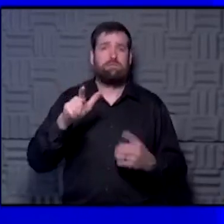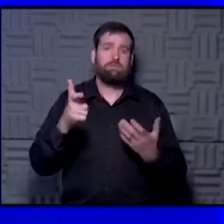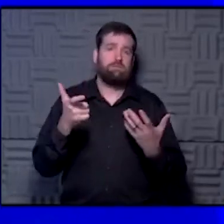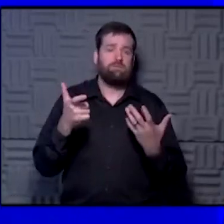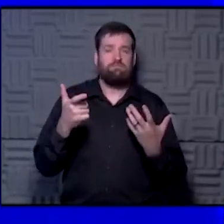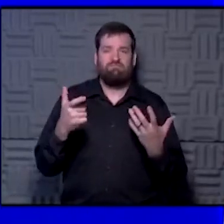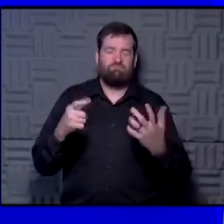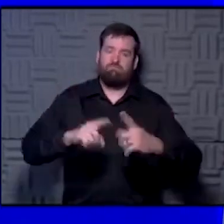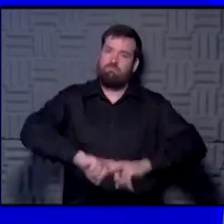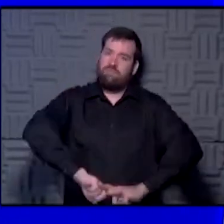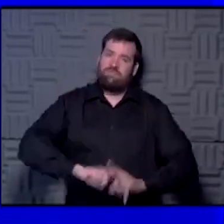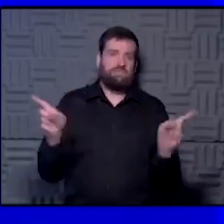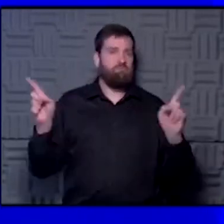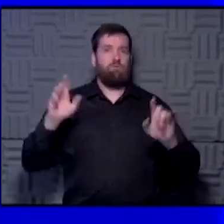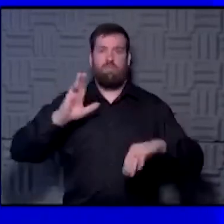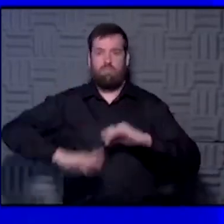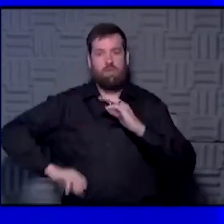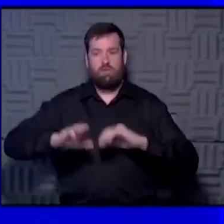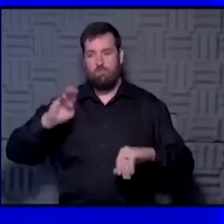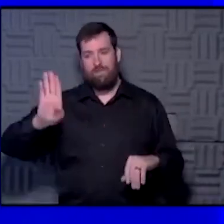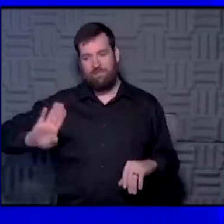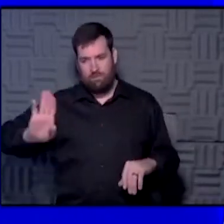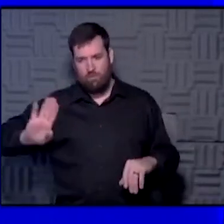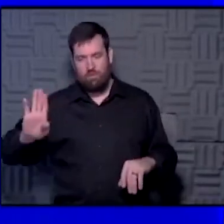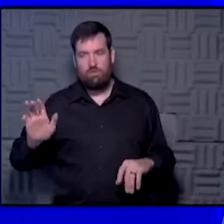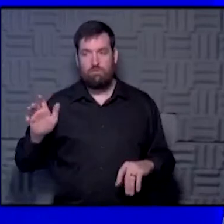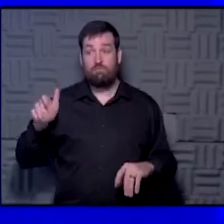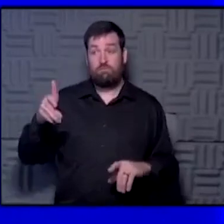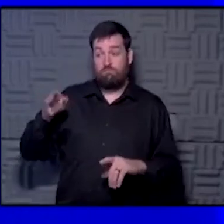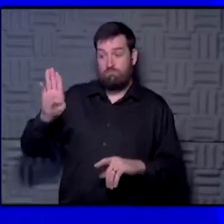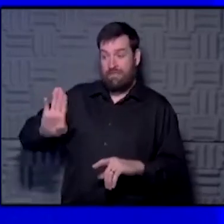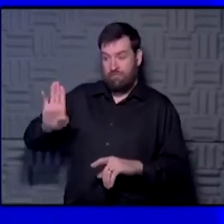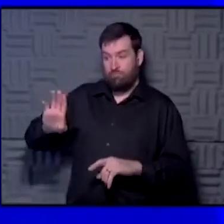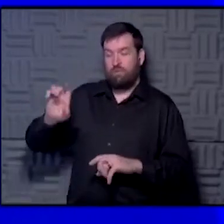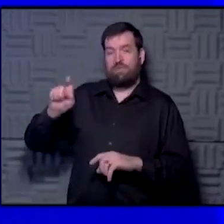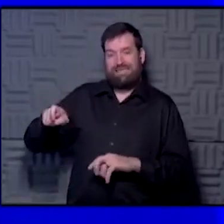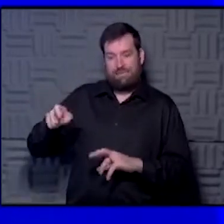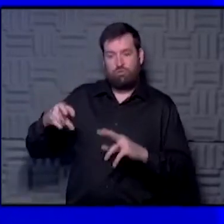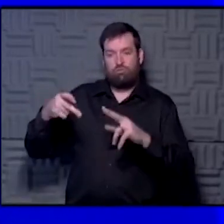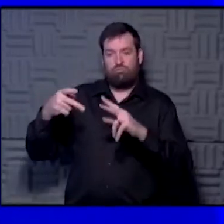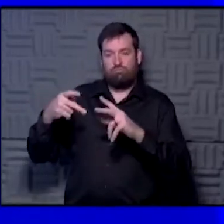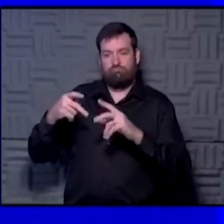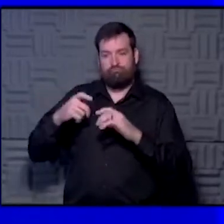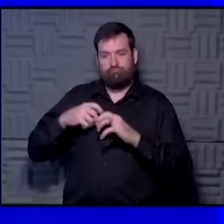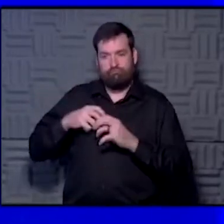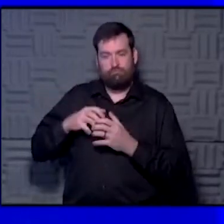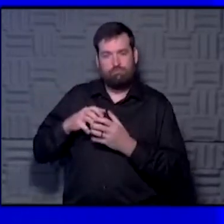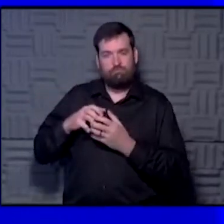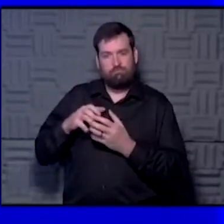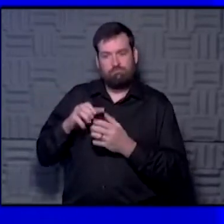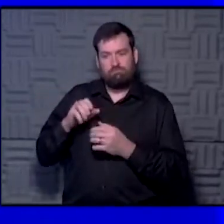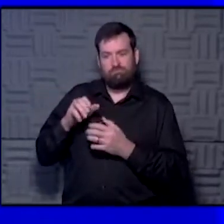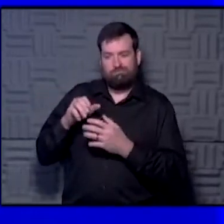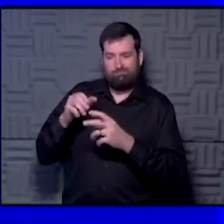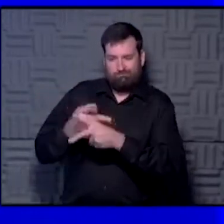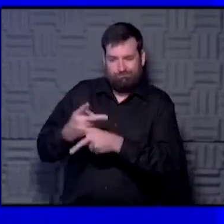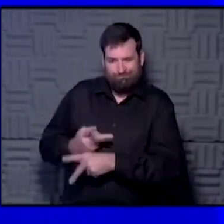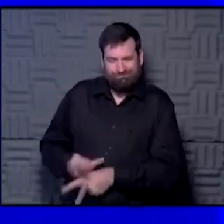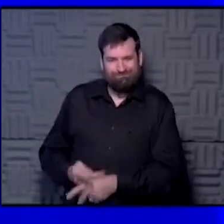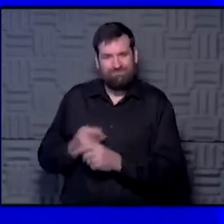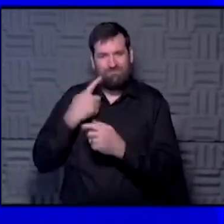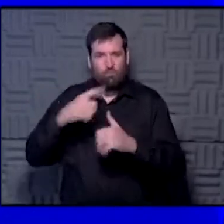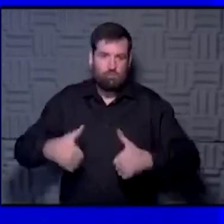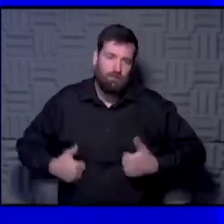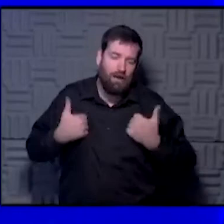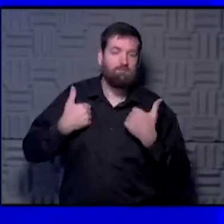completely different organisms from bacteria, which need to be doing those metabolic things within the bacterium to live and